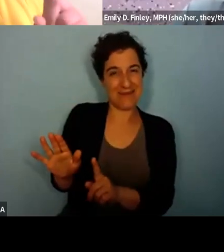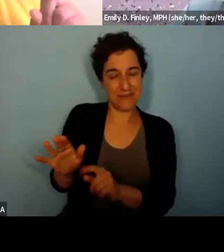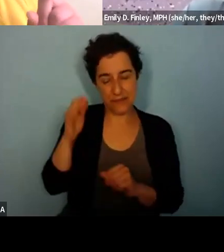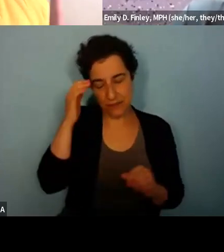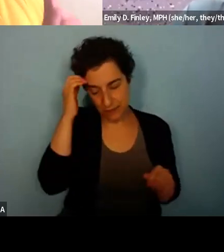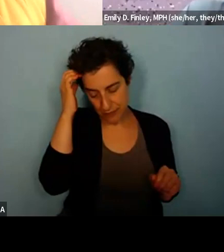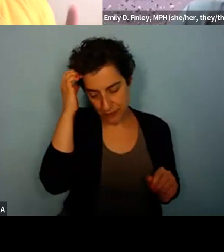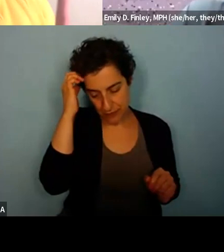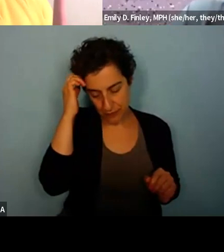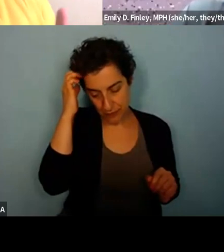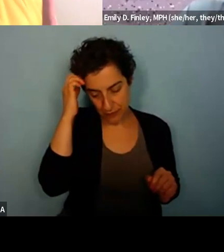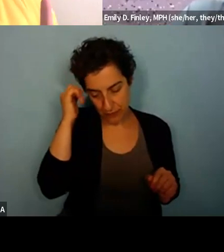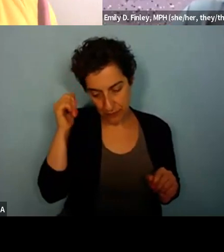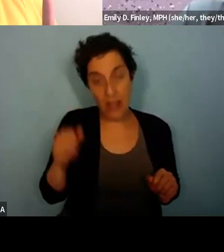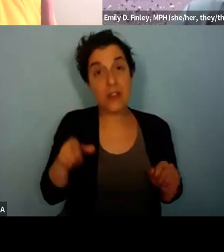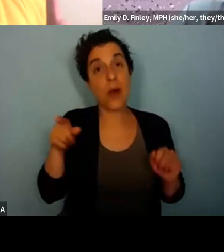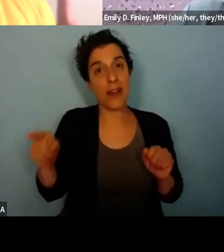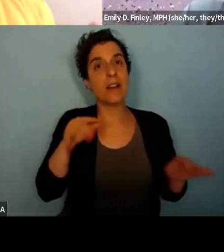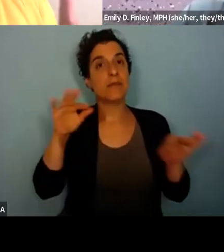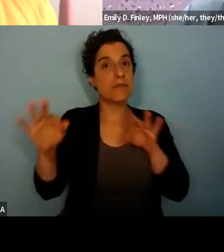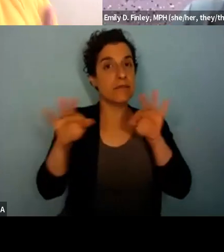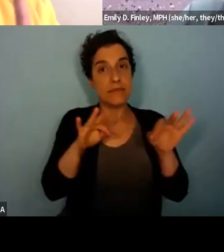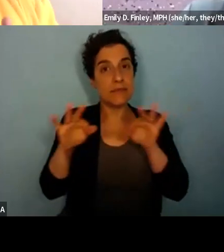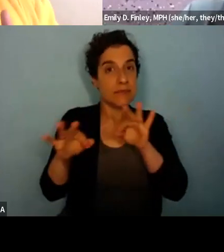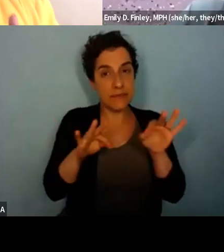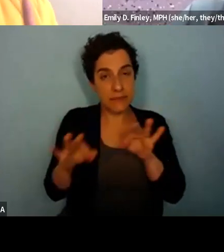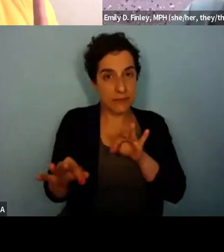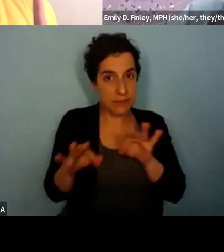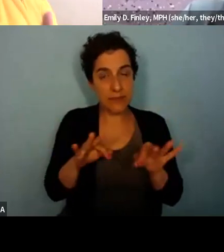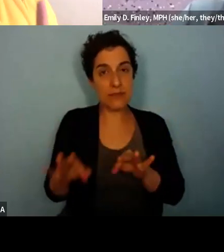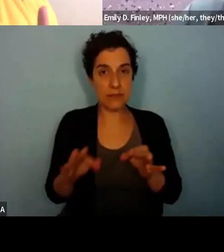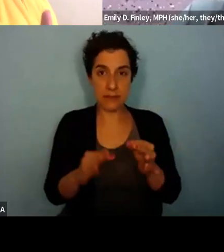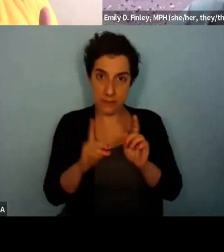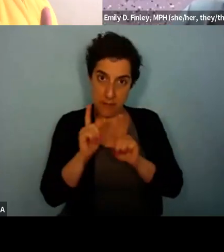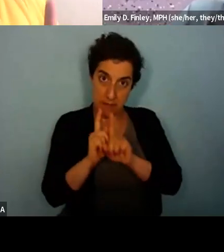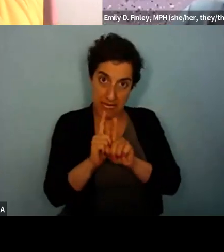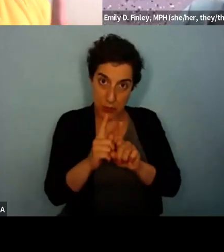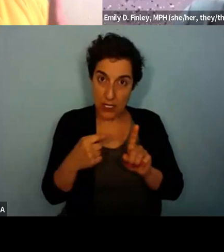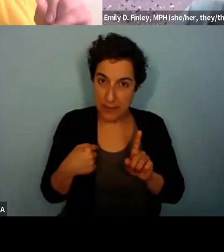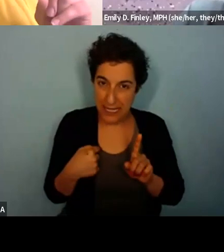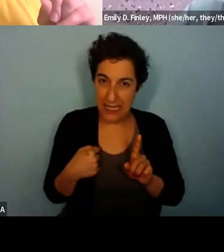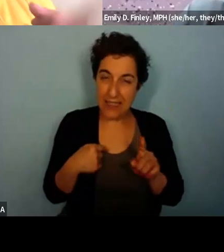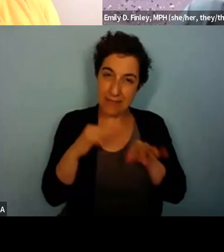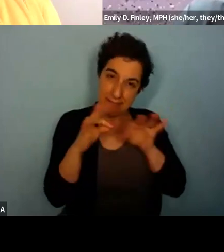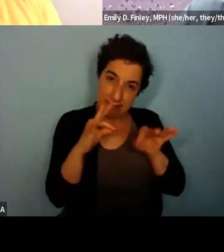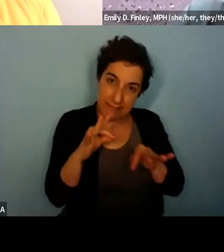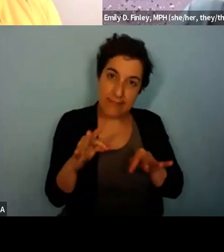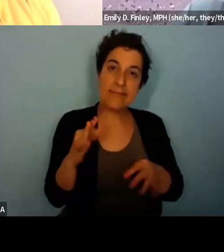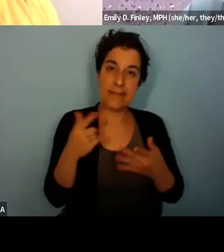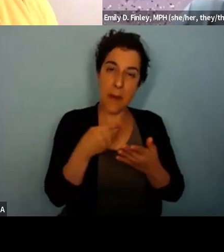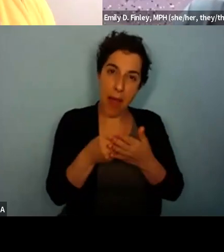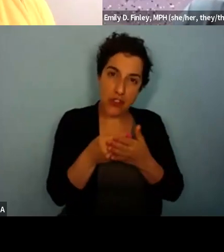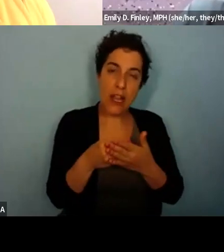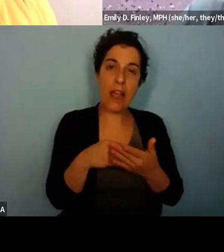And he walked me little by little. He mentored me in budgeting,